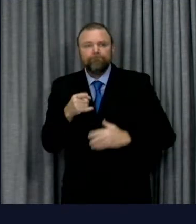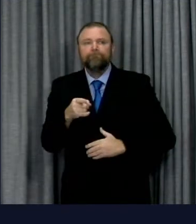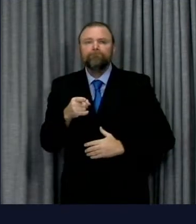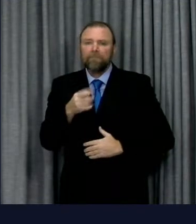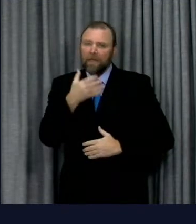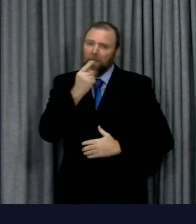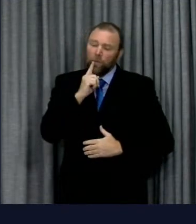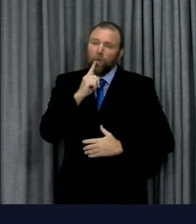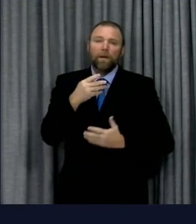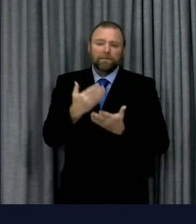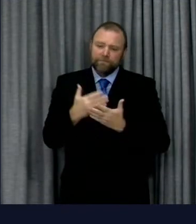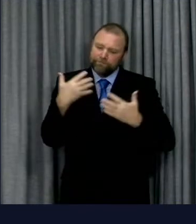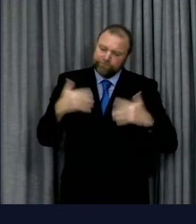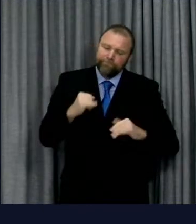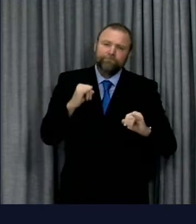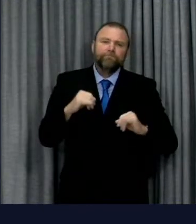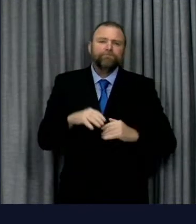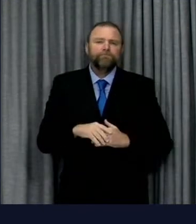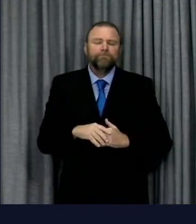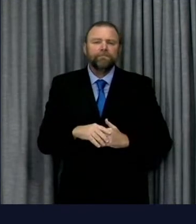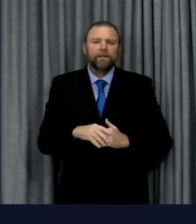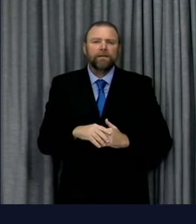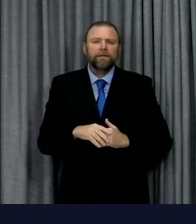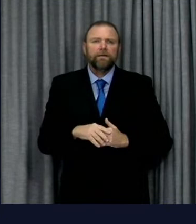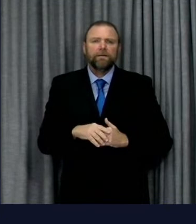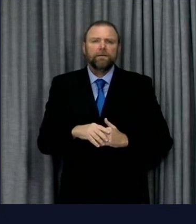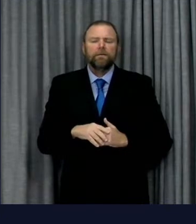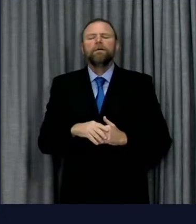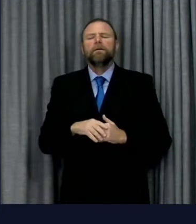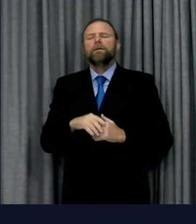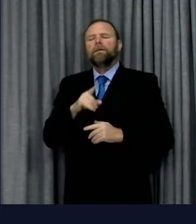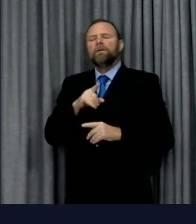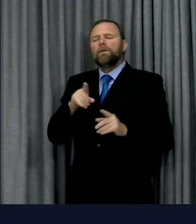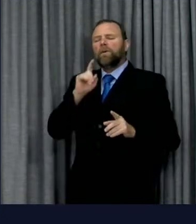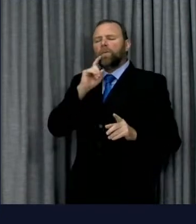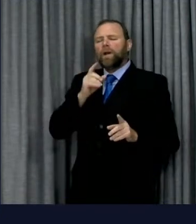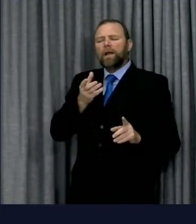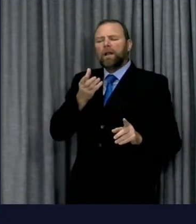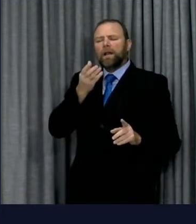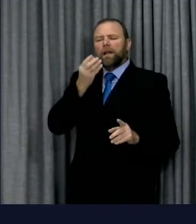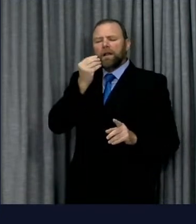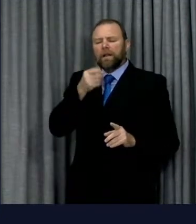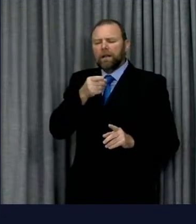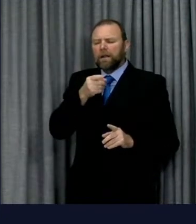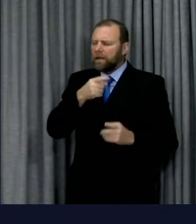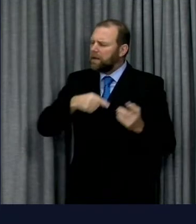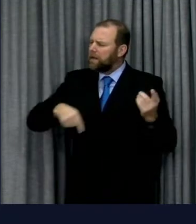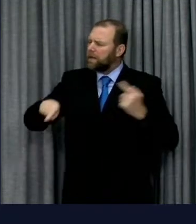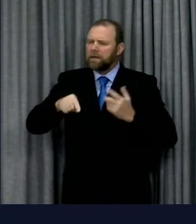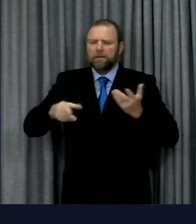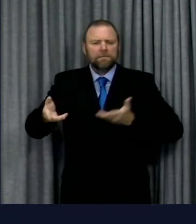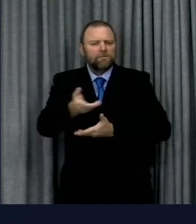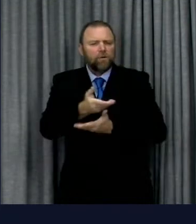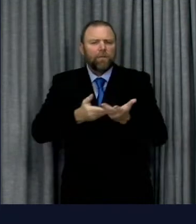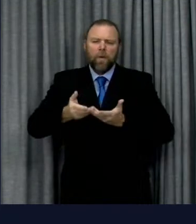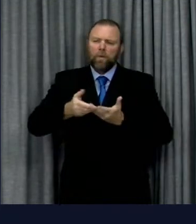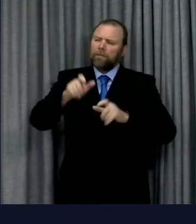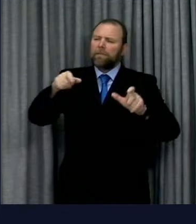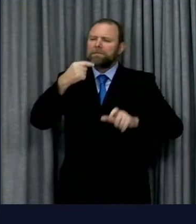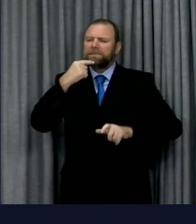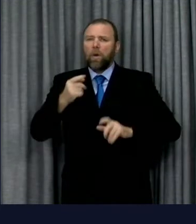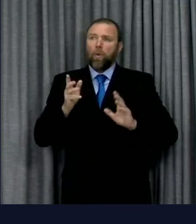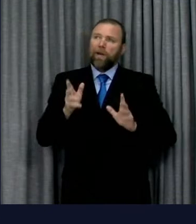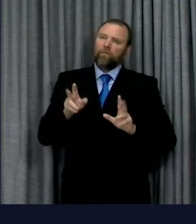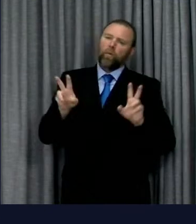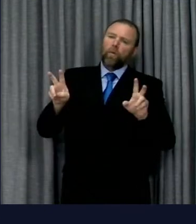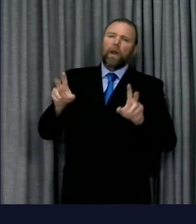this pandemic. You will hear a lot of talk at the moment about us having to live with